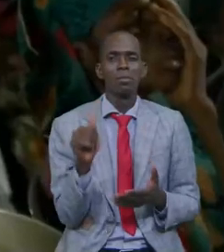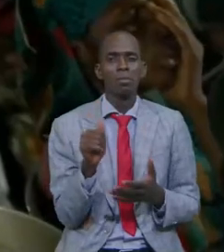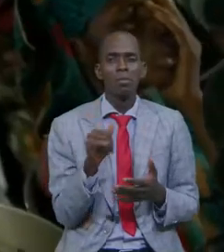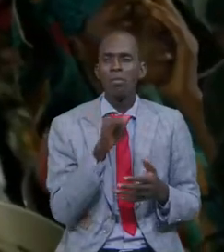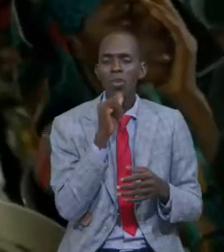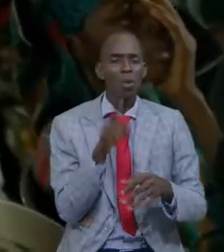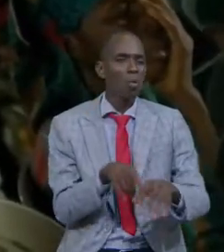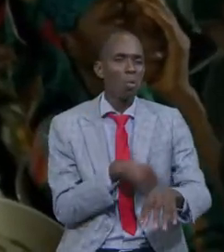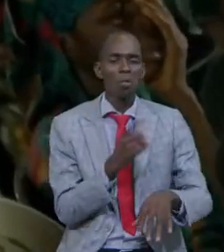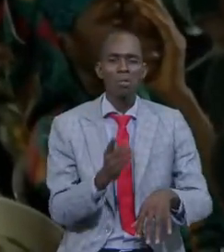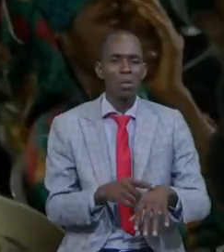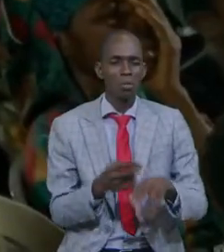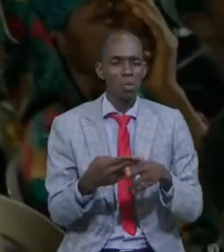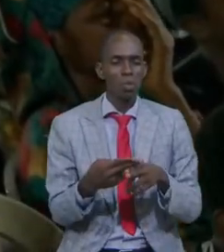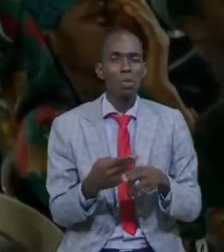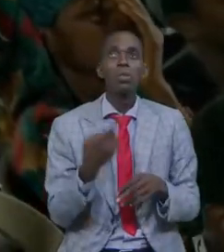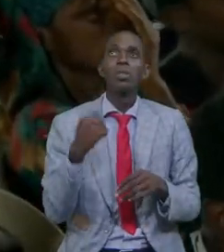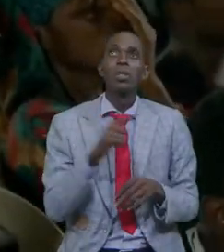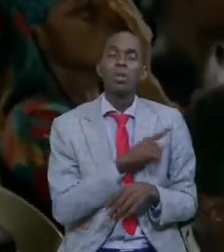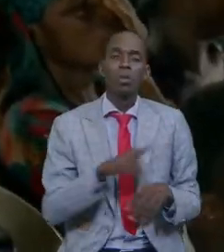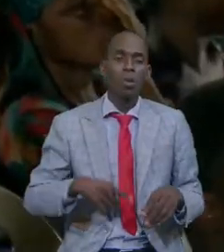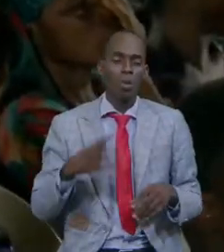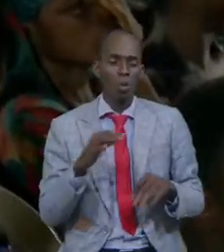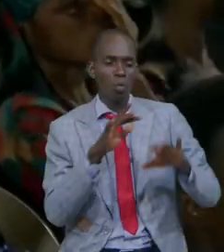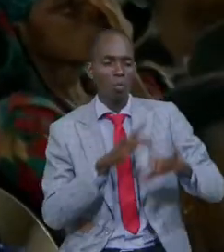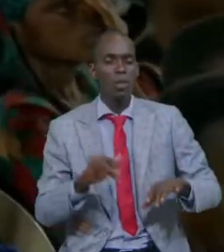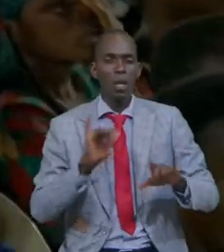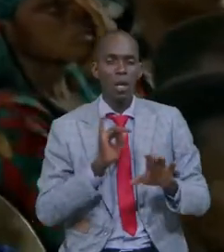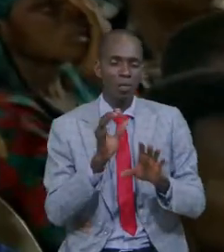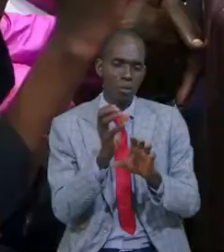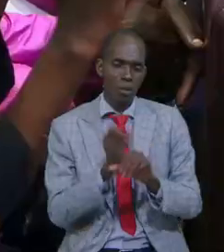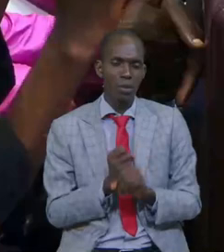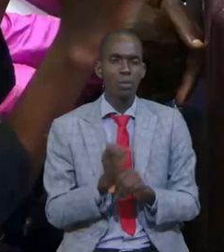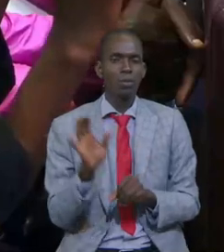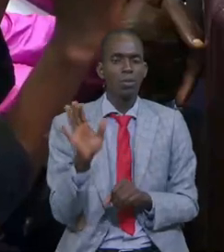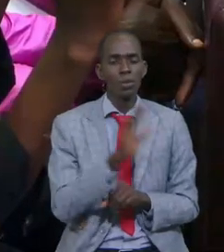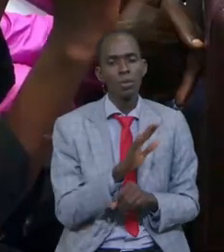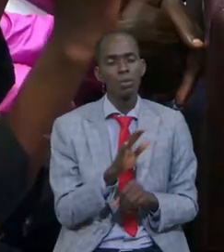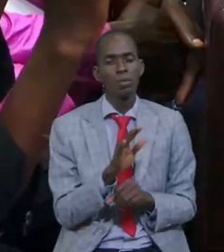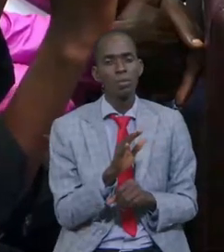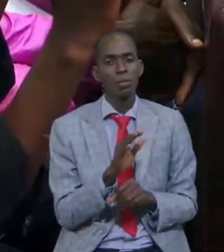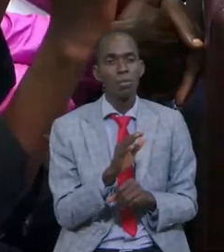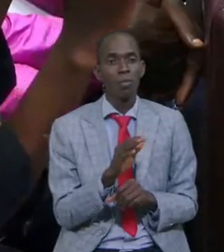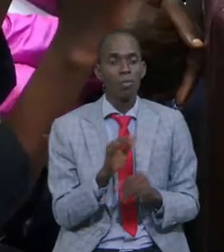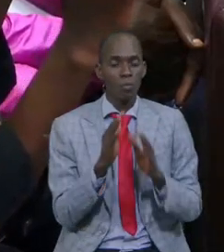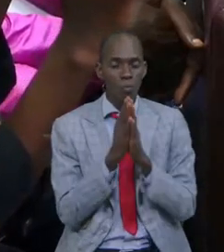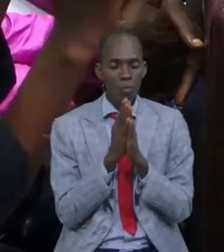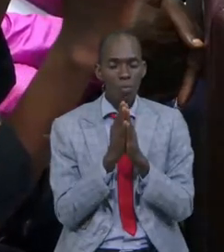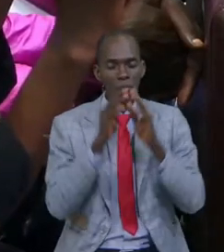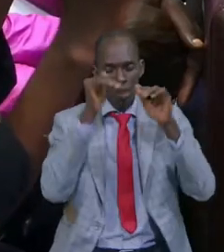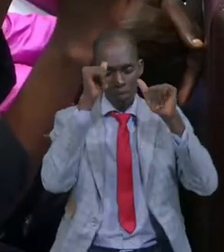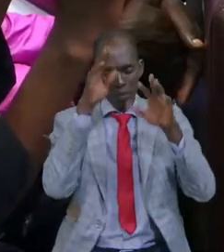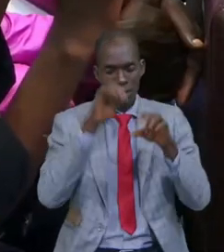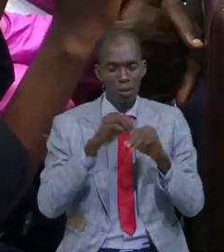God of mercy. I've received your mercy of salvation now. I'll pray with you, Father, in the name of